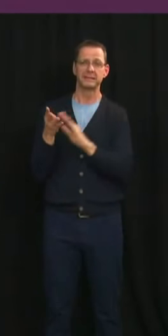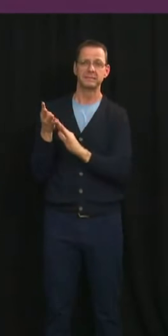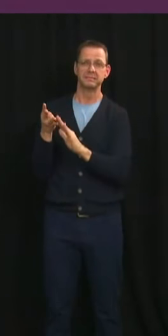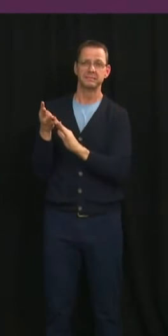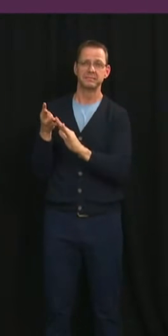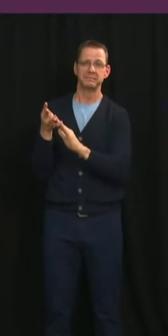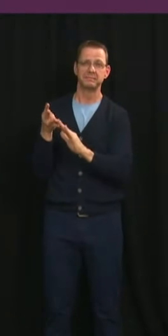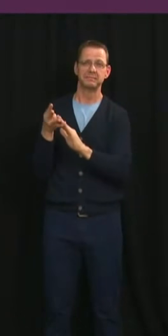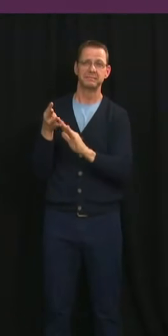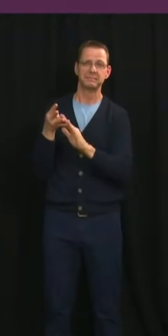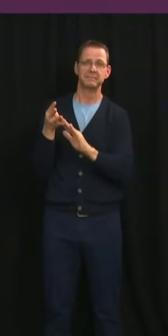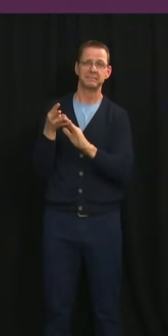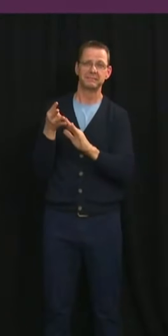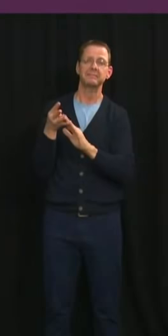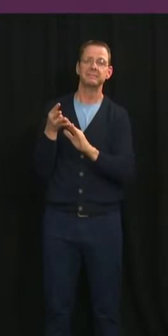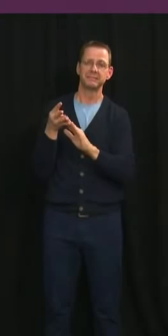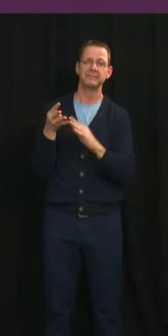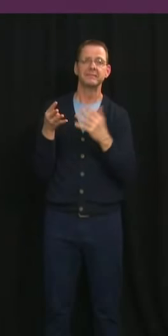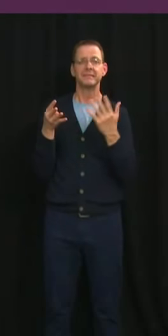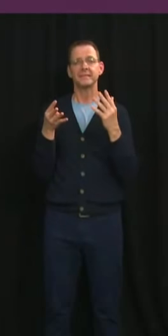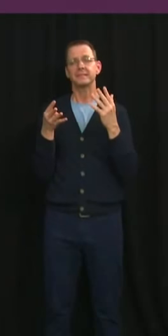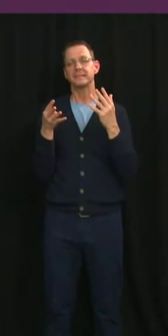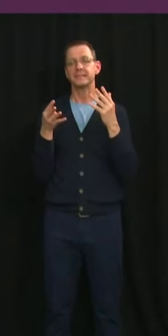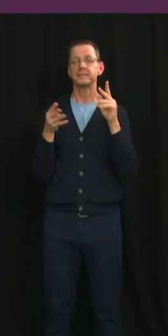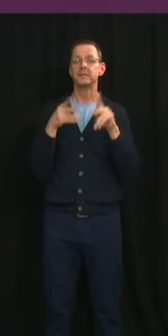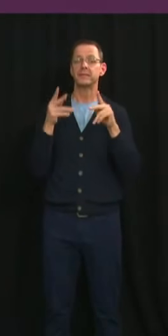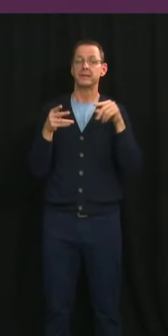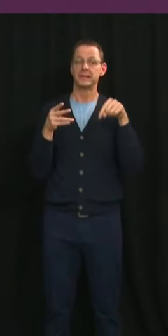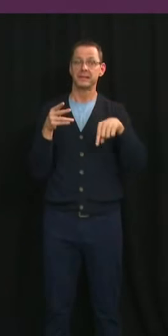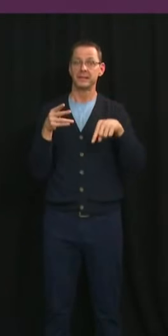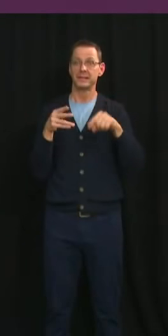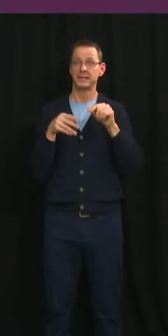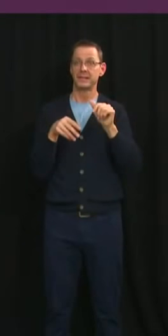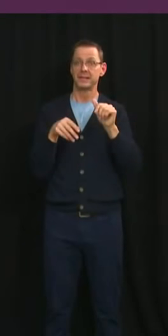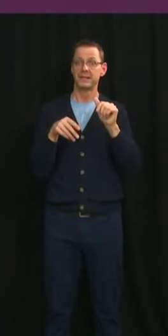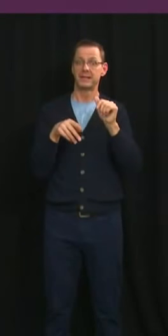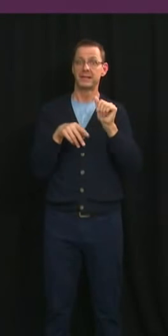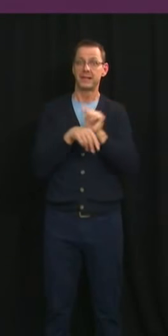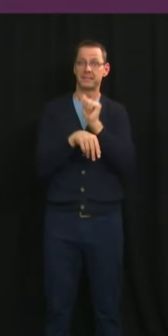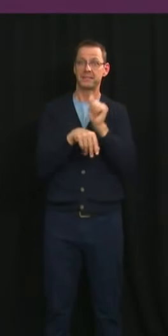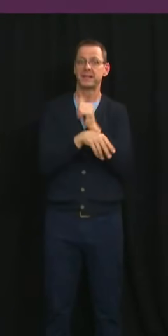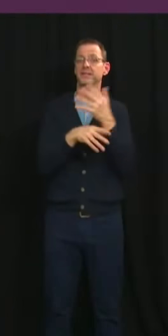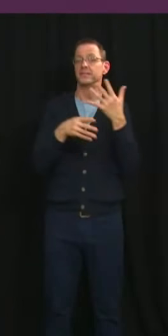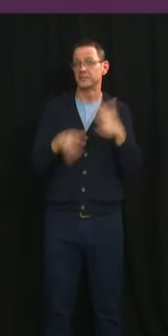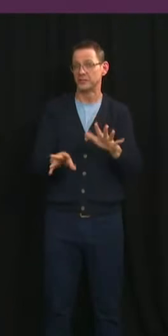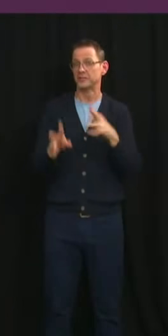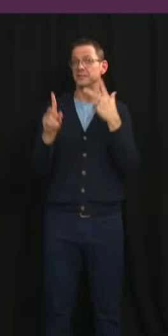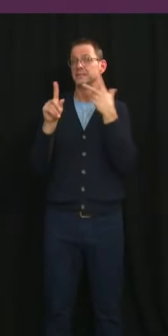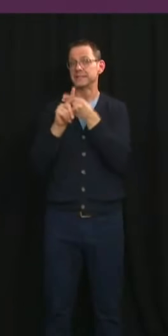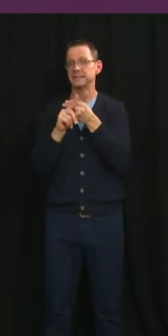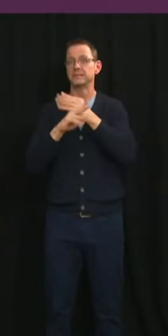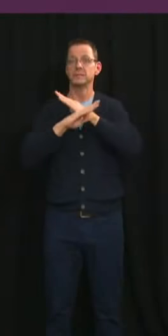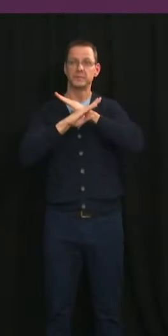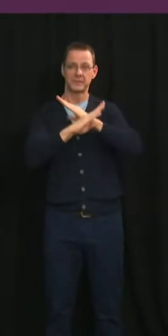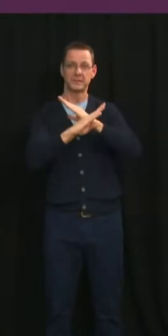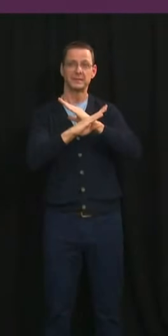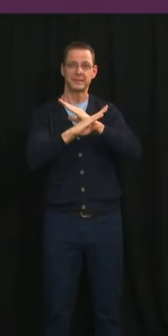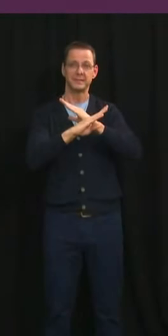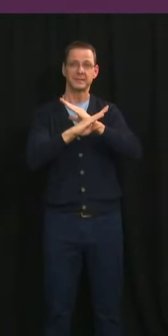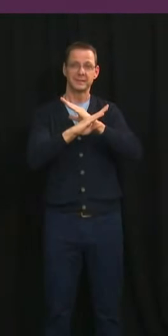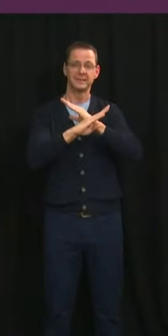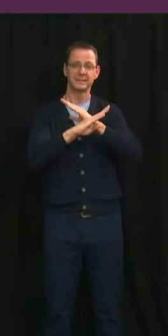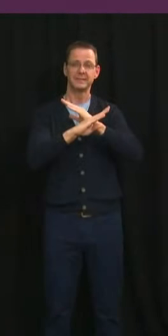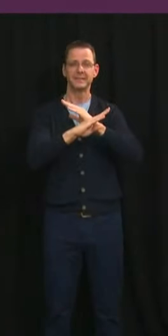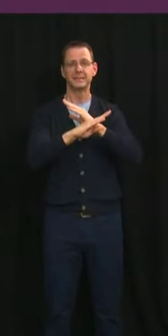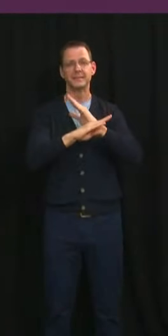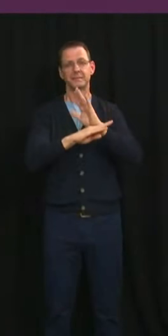protection. So remember that after the first dose, people are estimated to have about